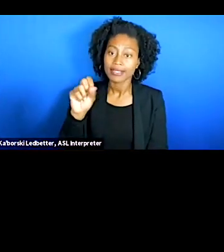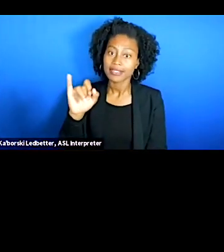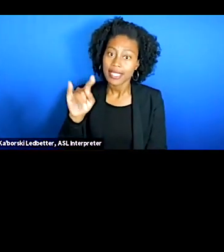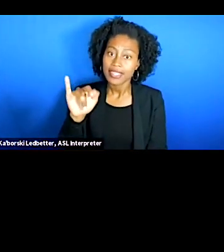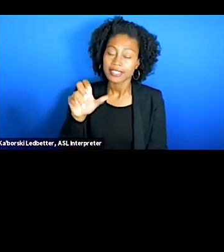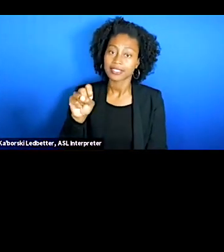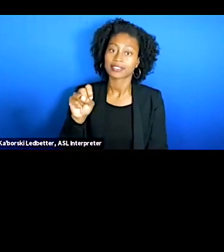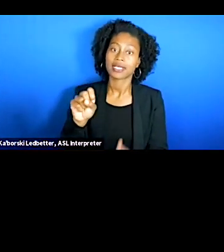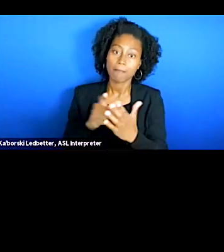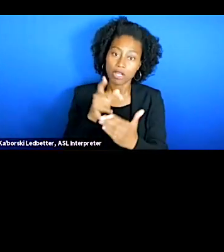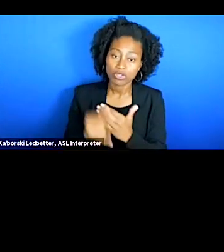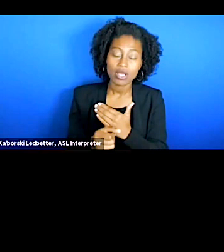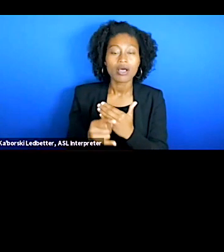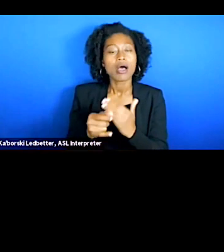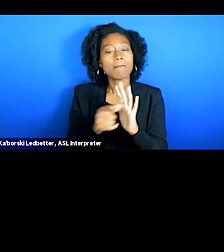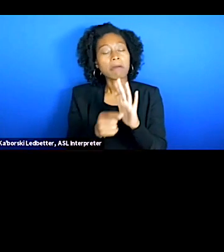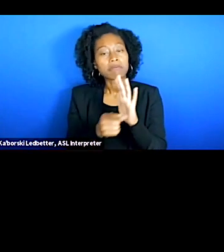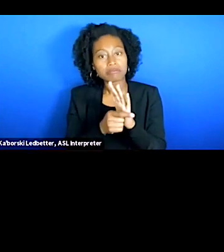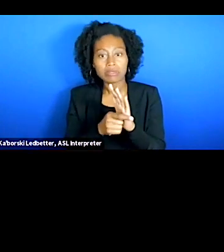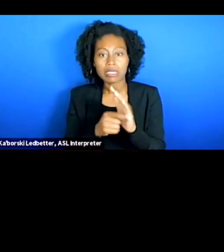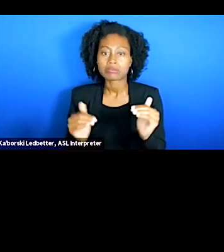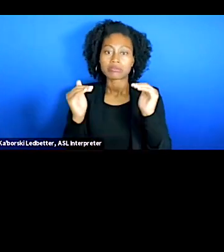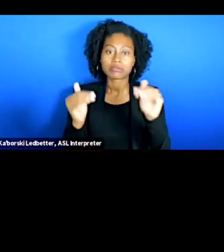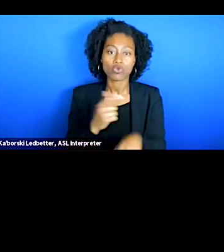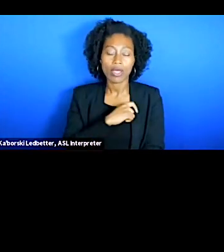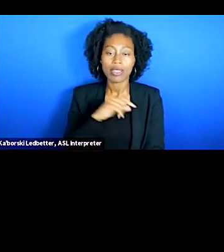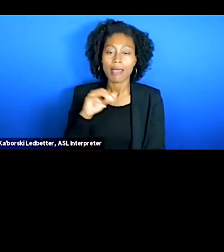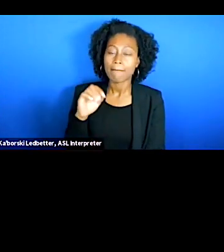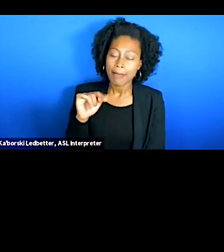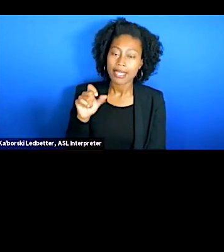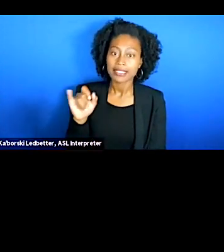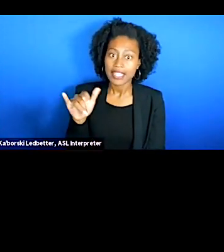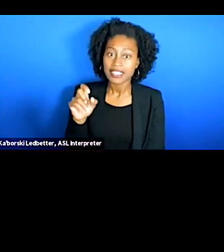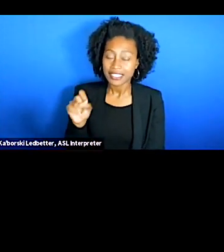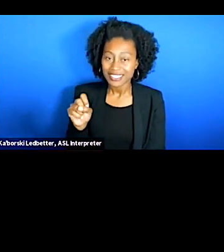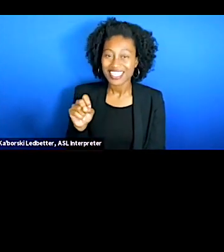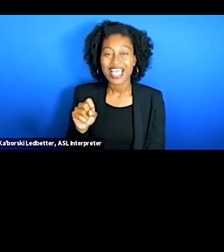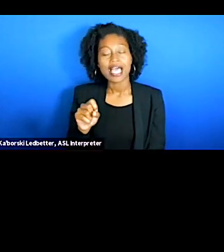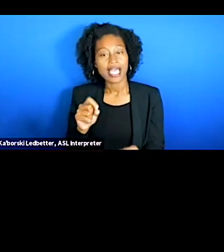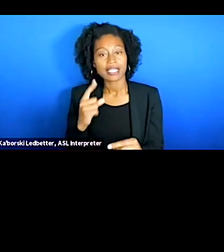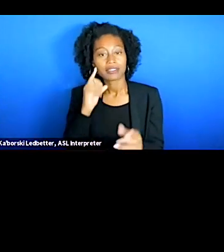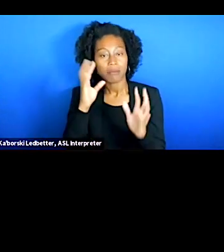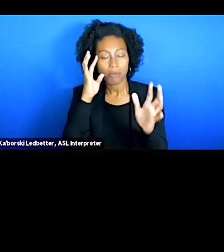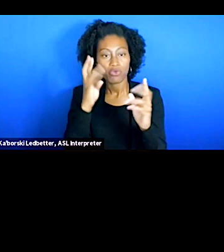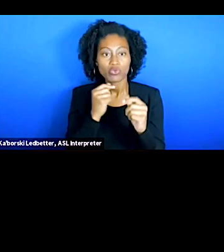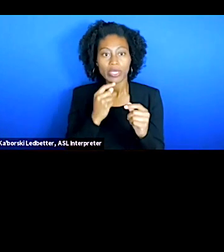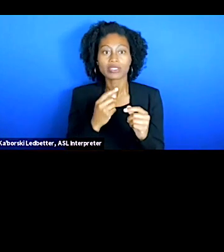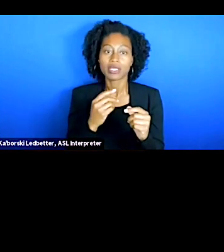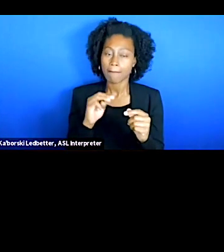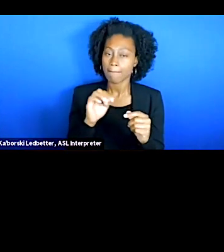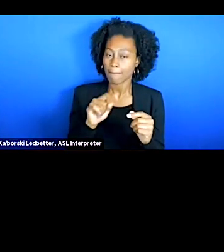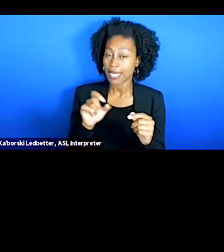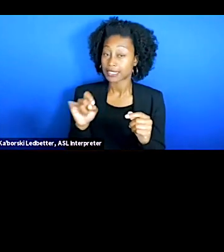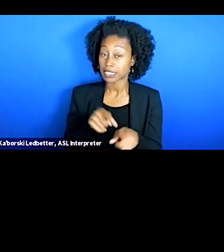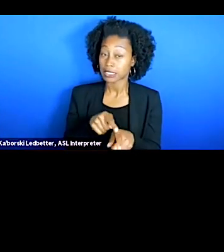high-quality metasyntheses, and constructing competitive metasynthesis grant proposals, hopefully with an